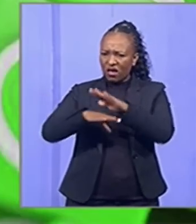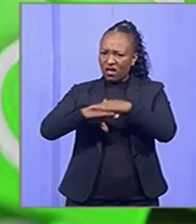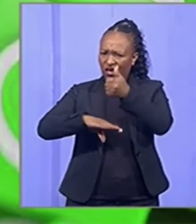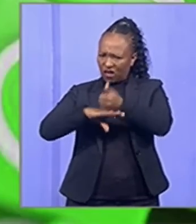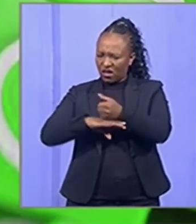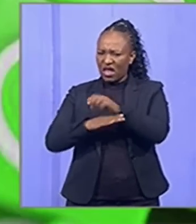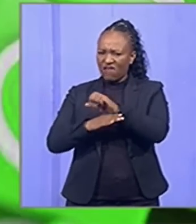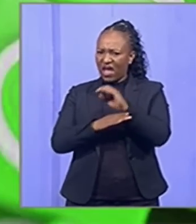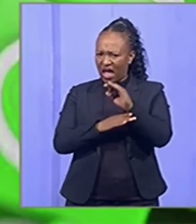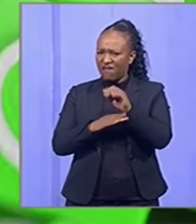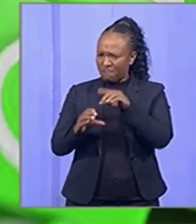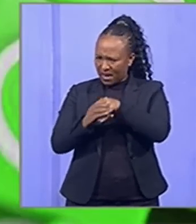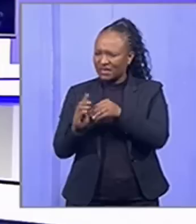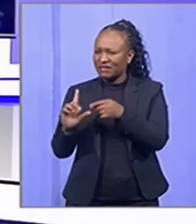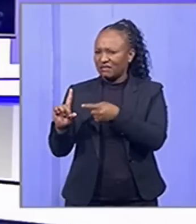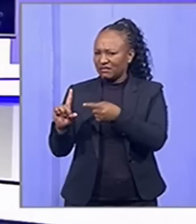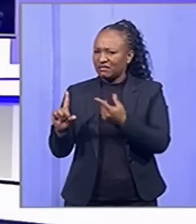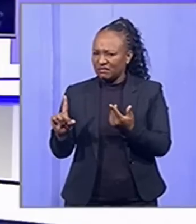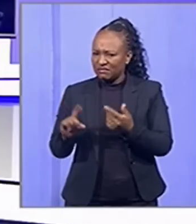EFF.